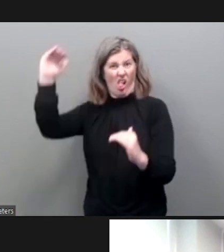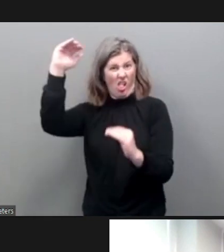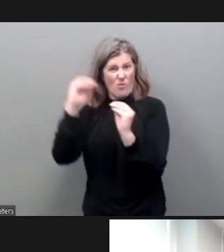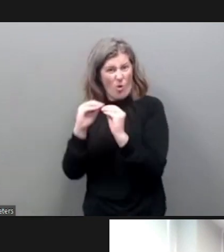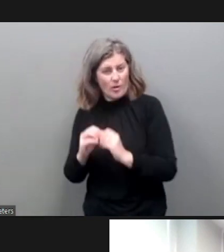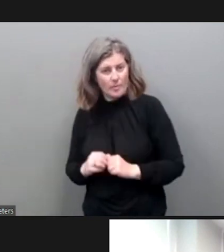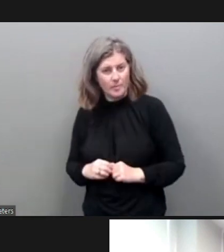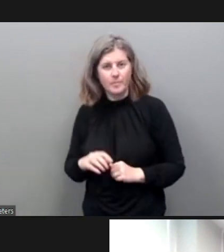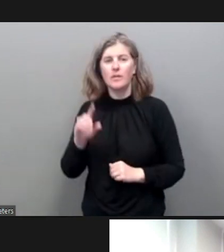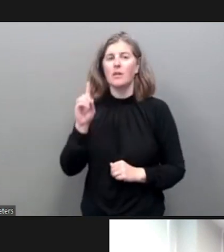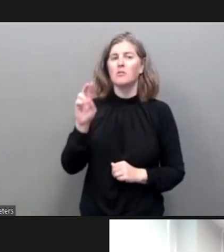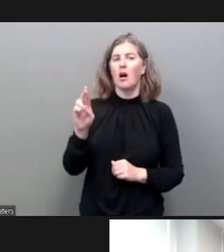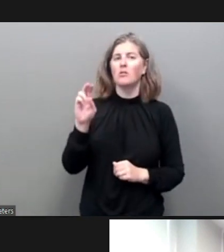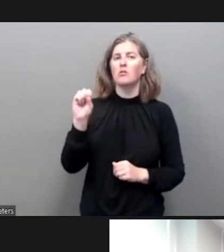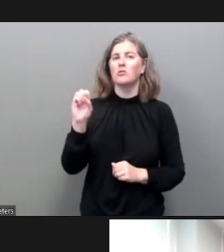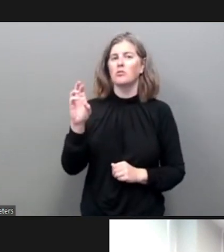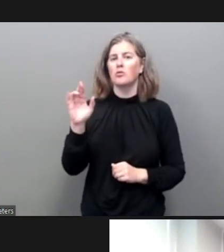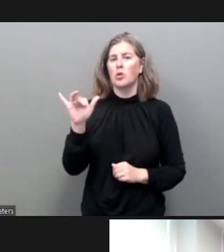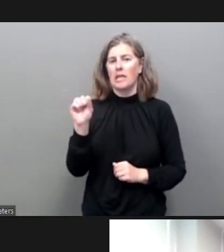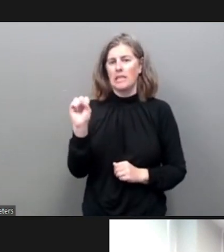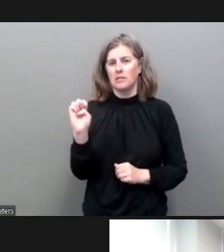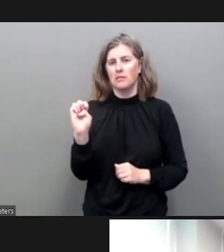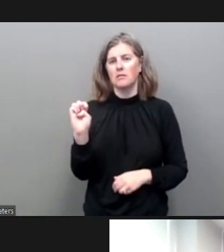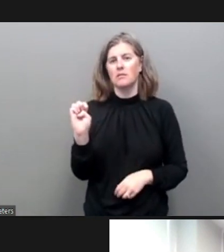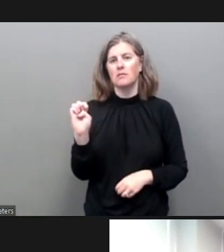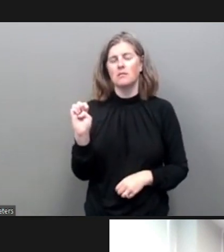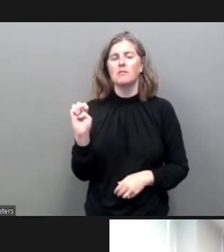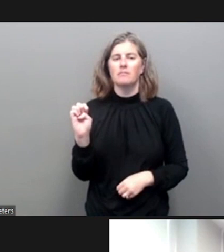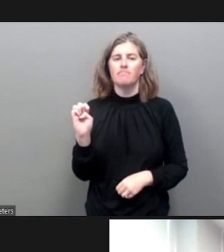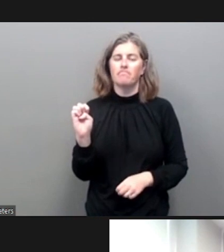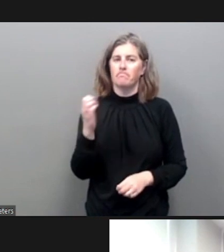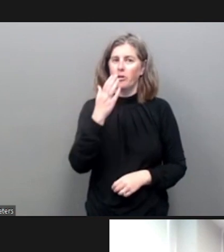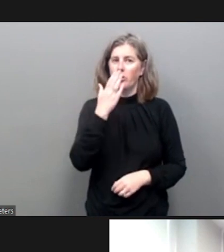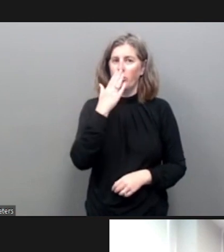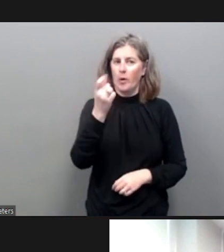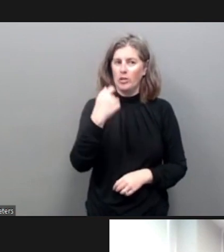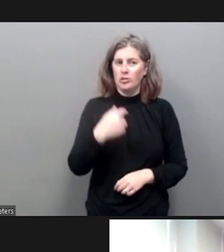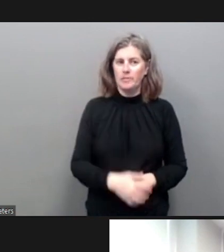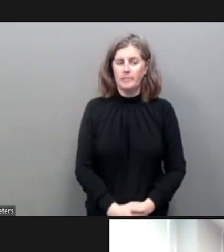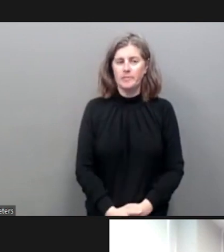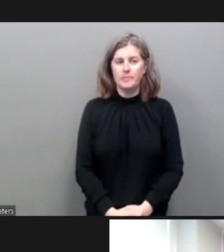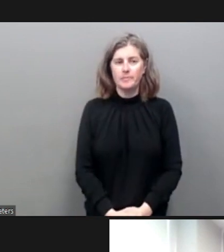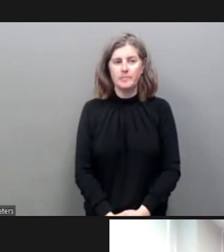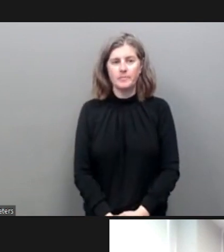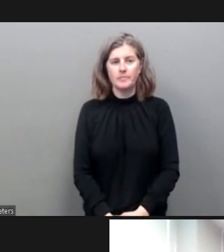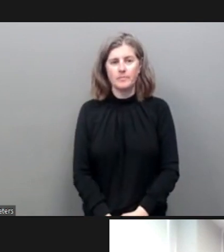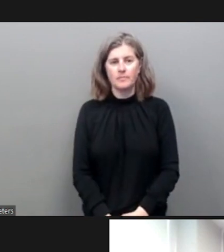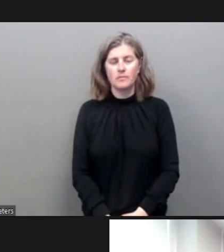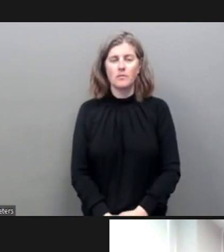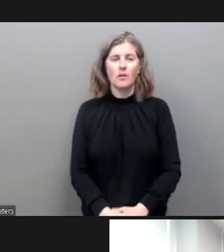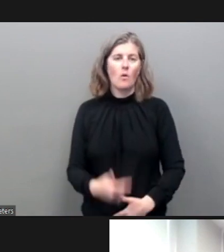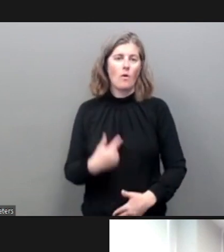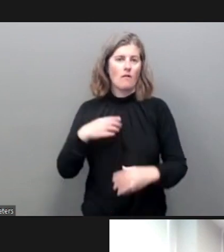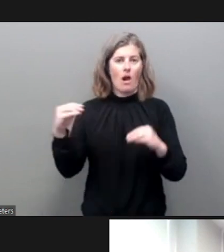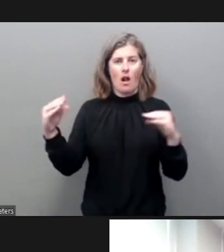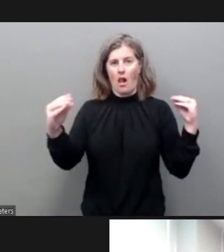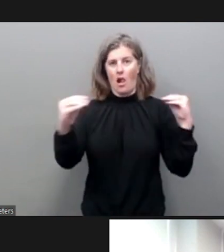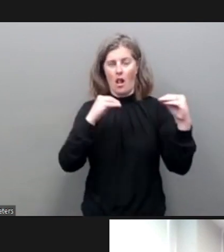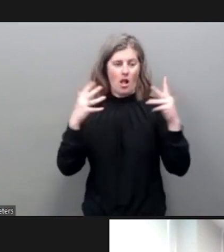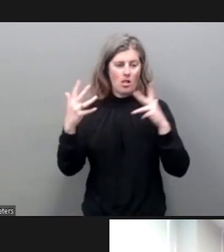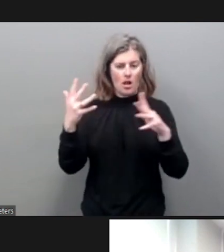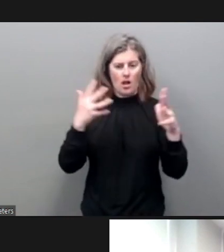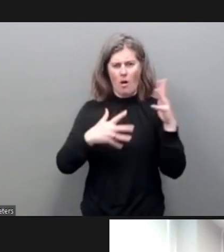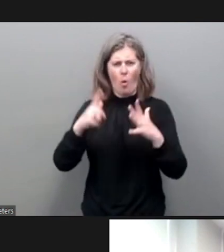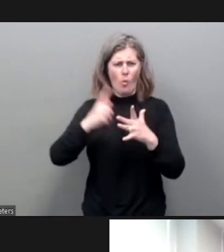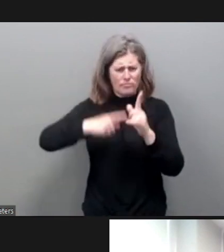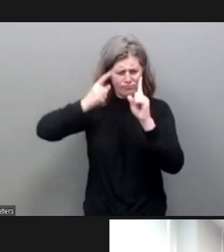I think that it's a great question. And we've talked a lot about this, like what is at the core